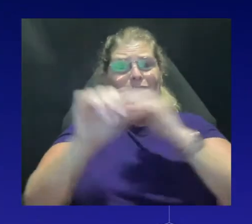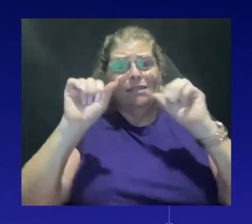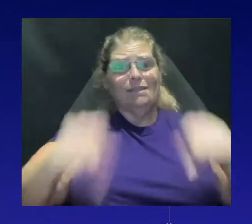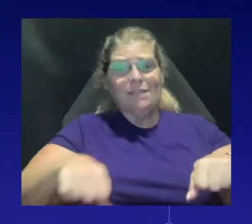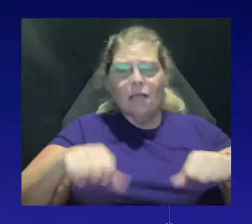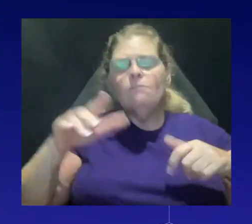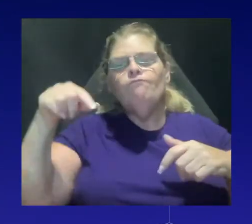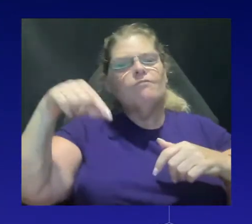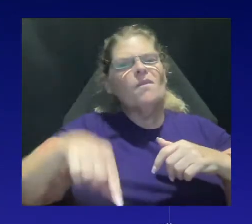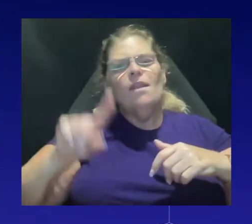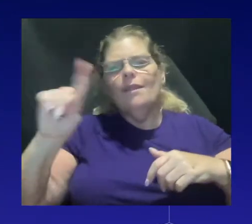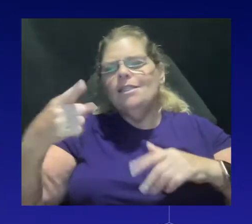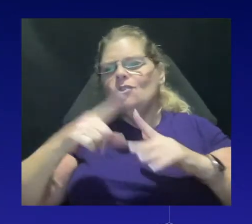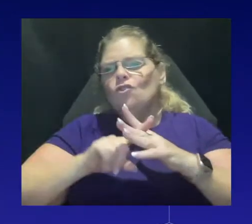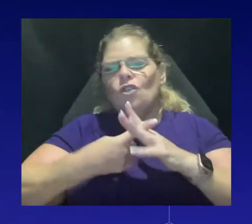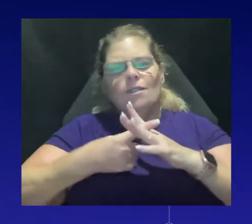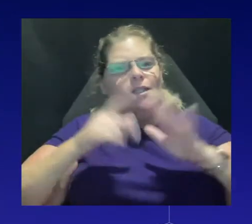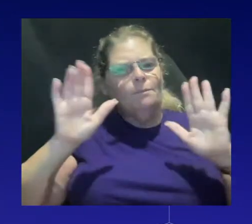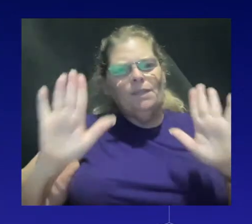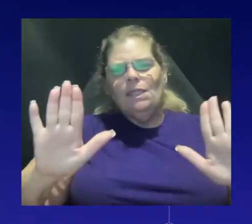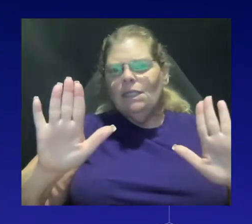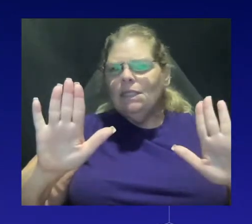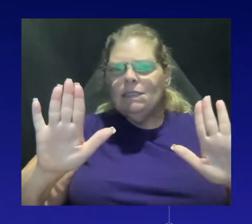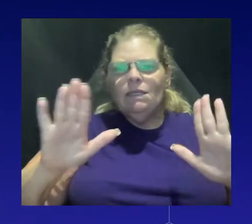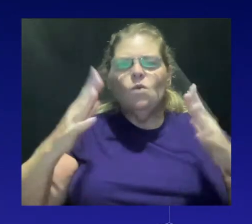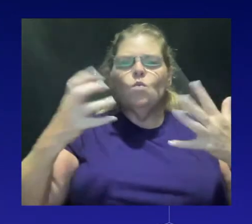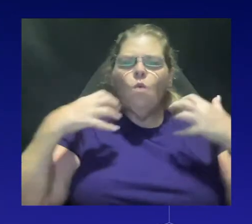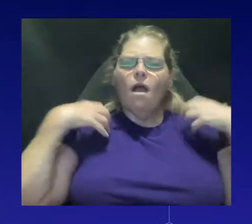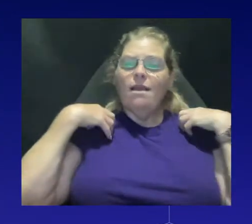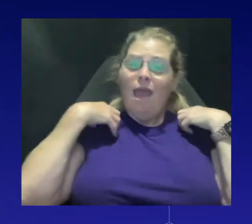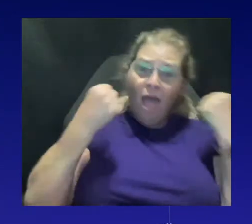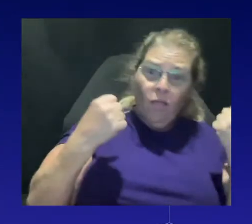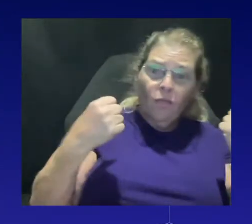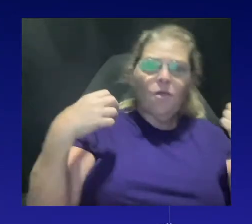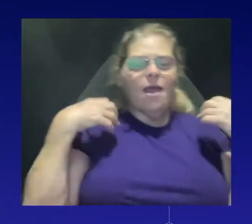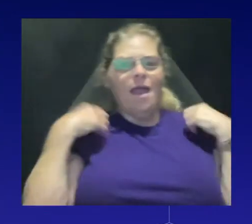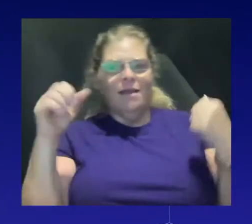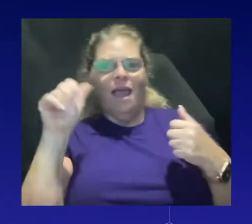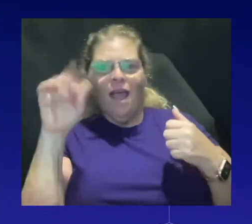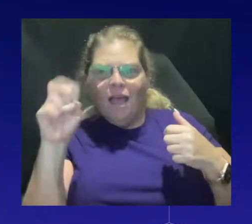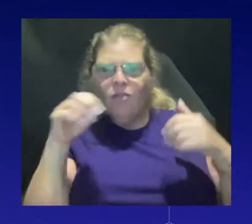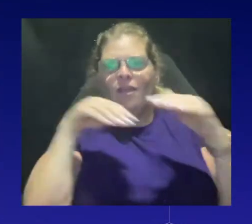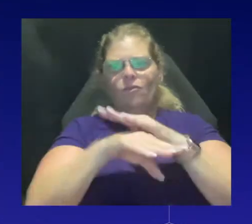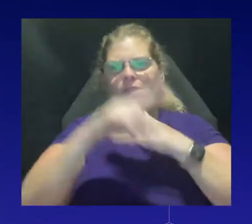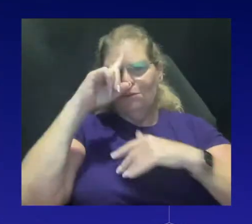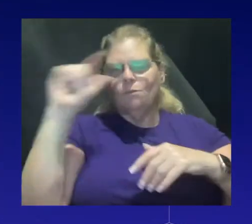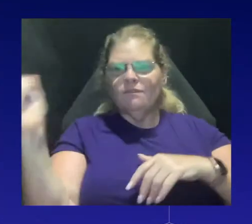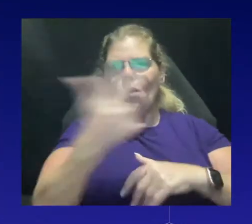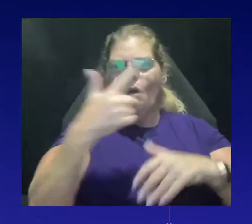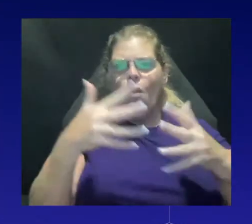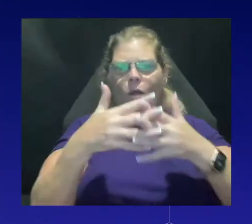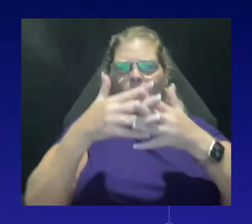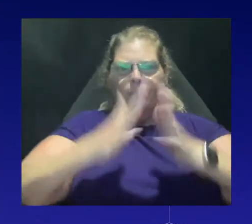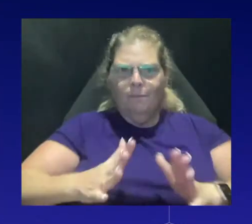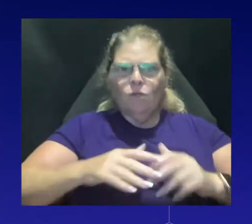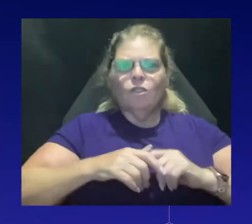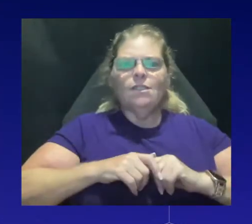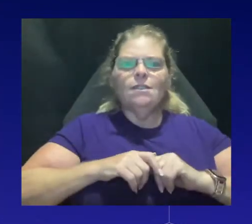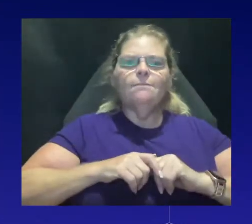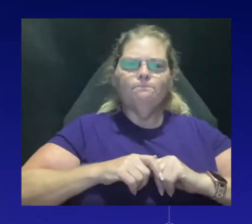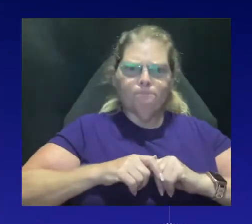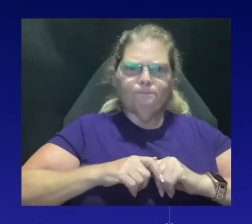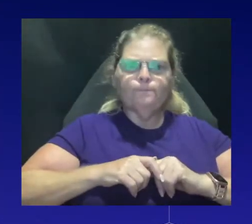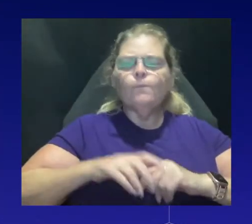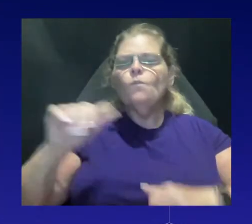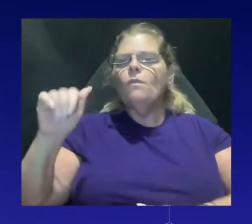more work to do to make health and the healthcare system accessible to the American people. So I'd love to hear from you, Aditi, a little bit about